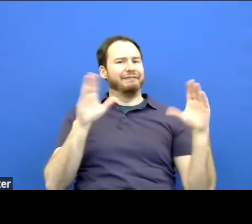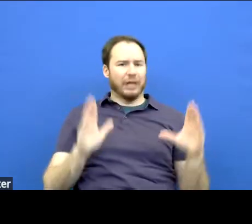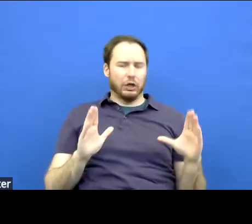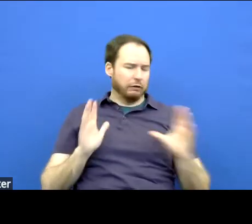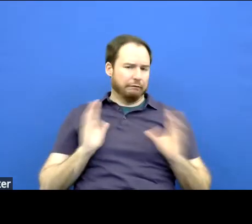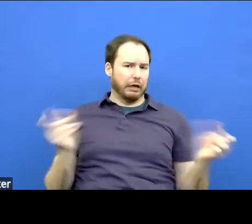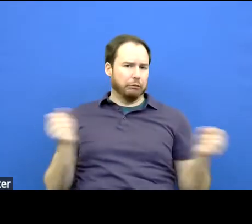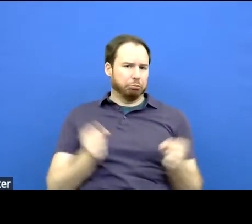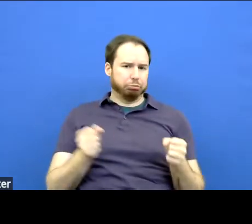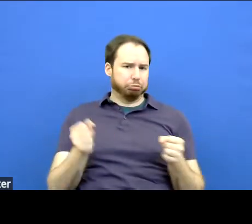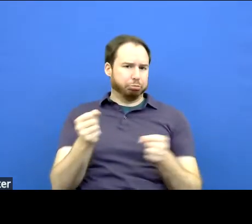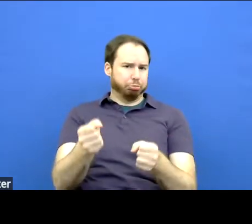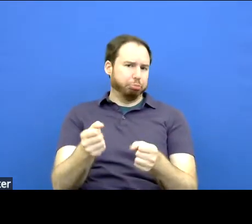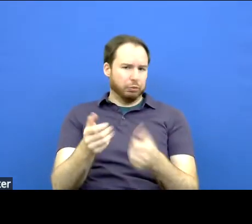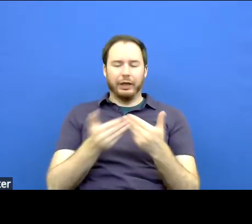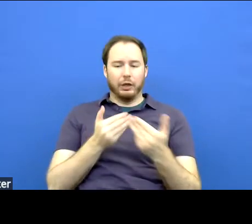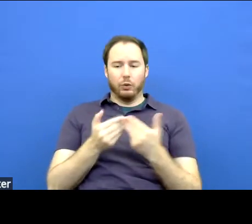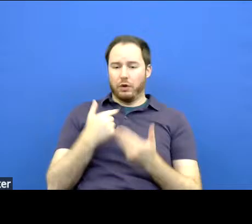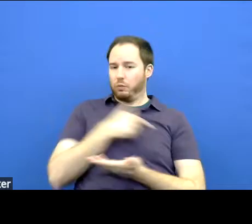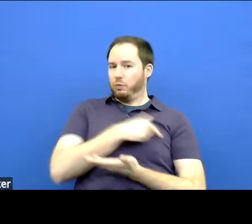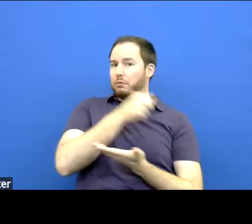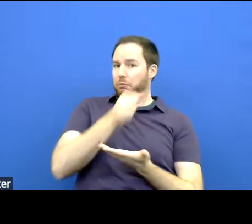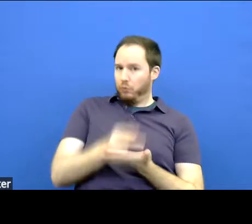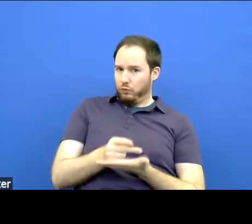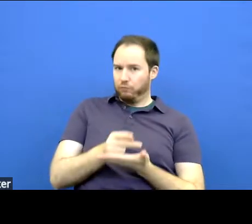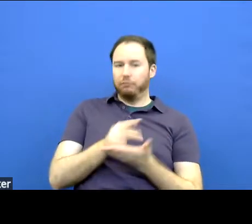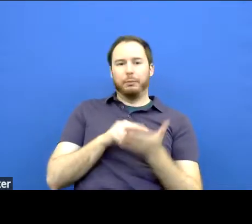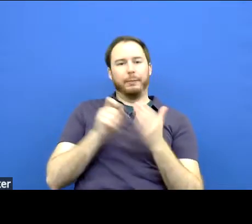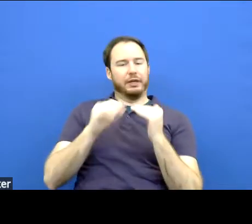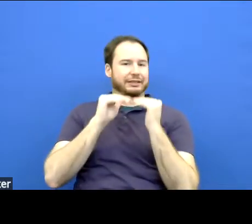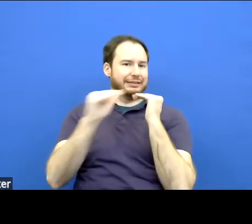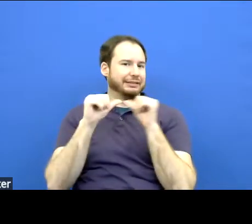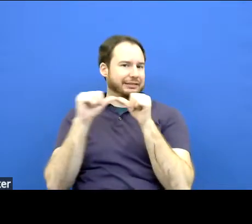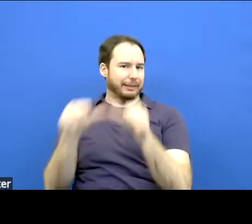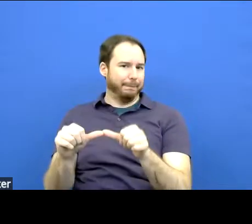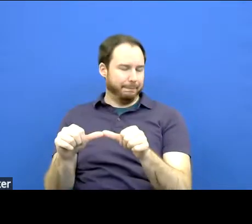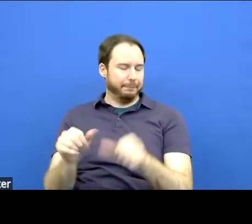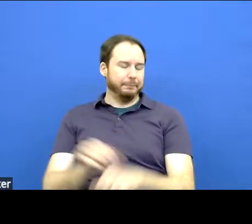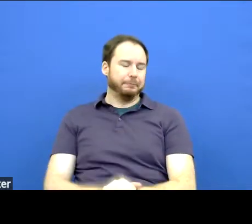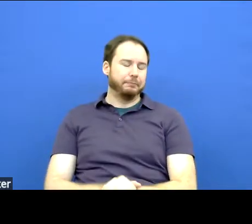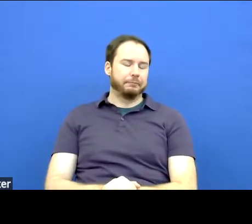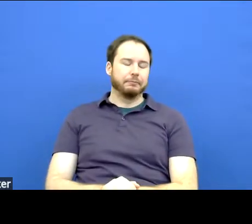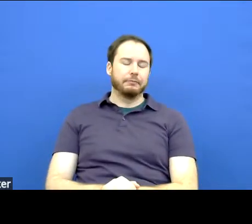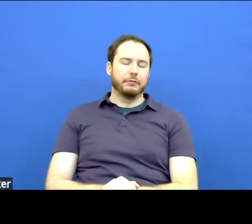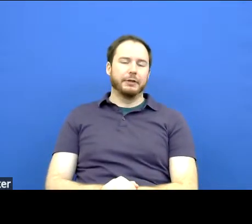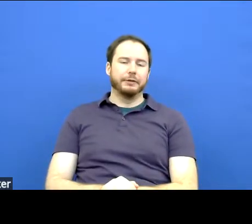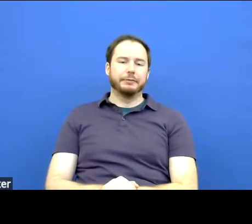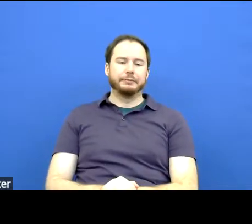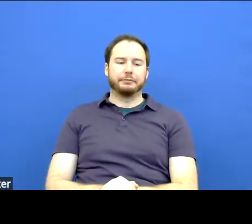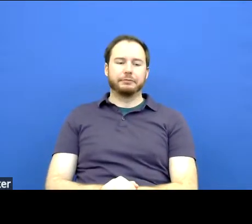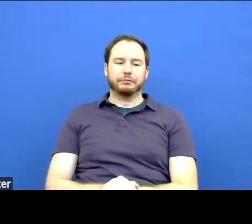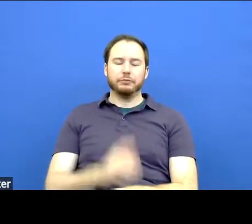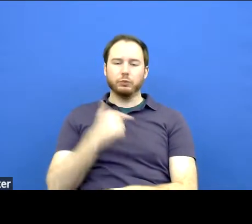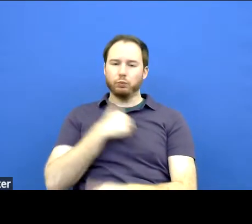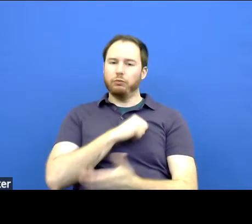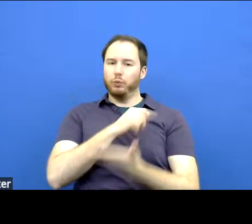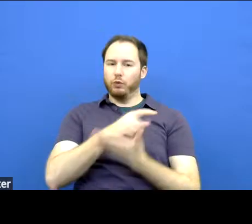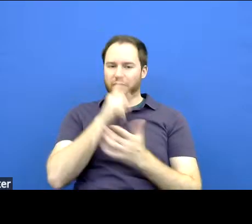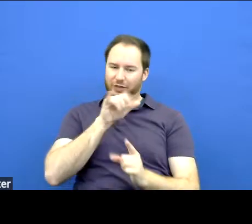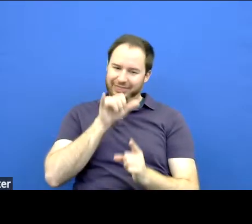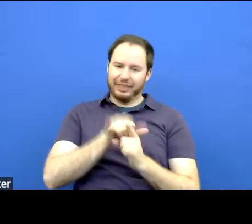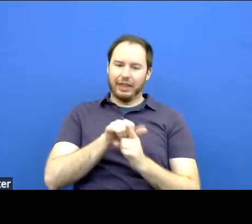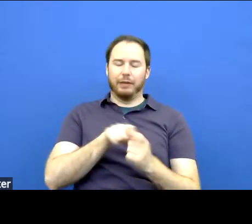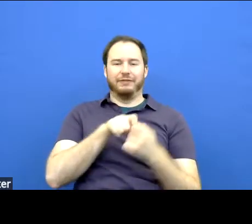point is, one approval, and this is again a requirement of liquor authority. You're specifically approving it for that